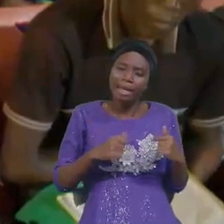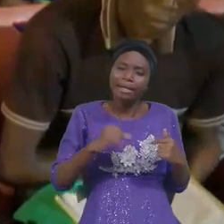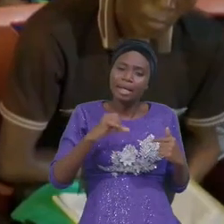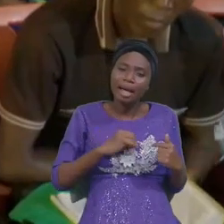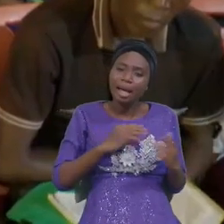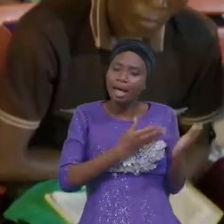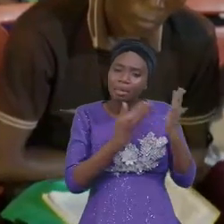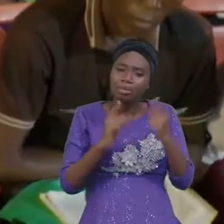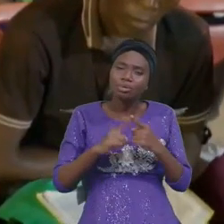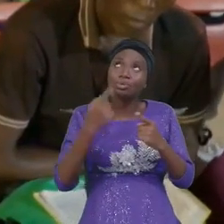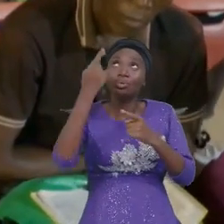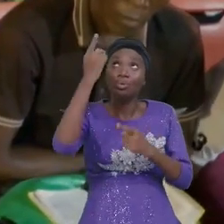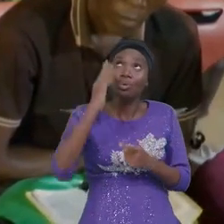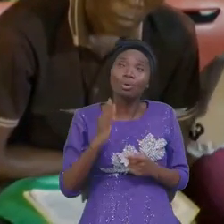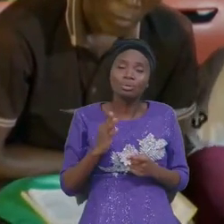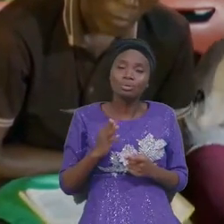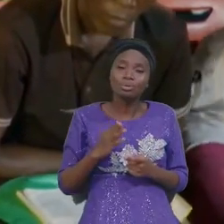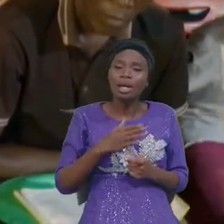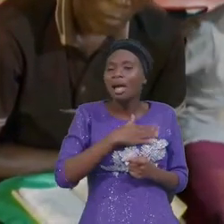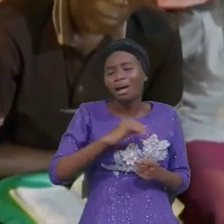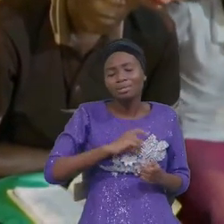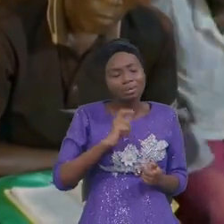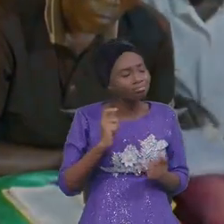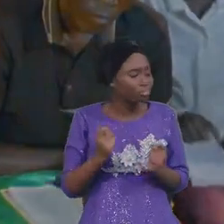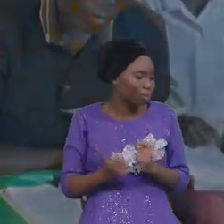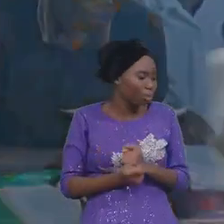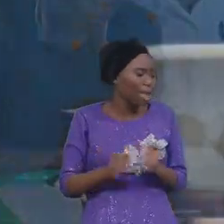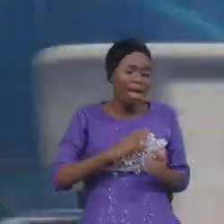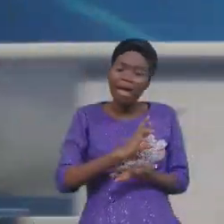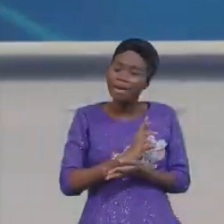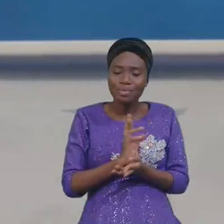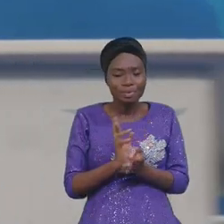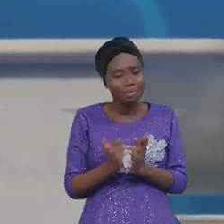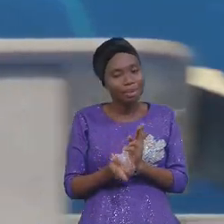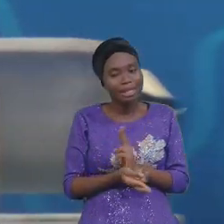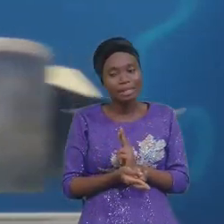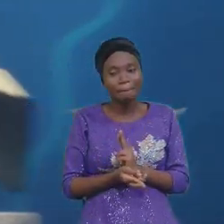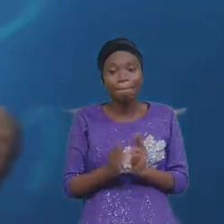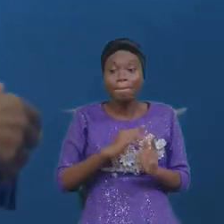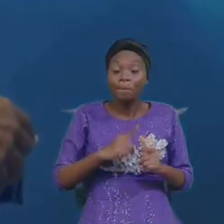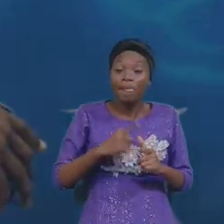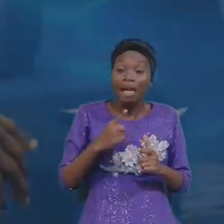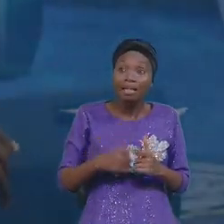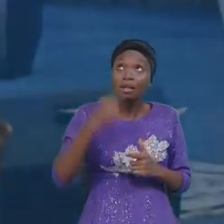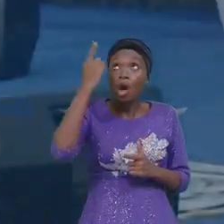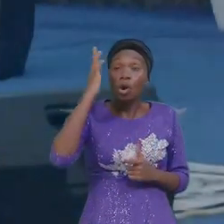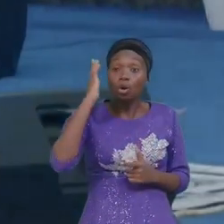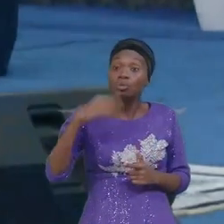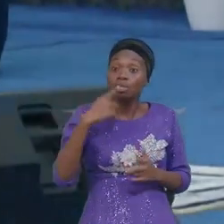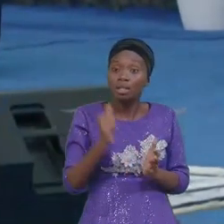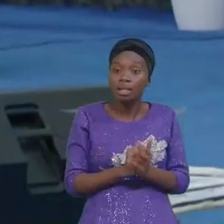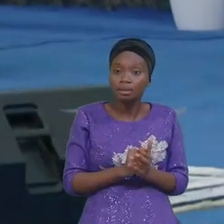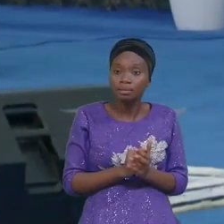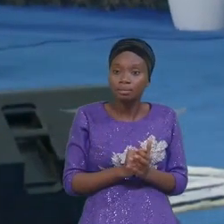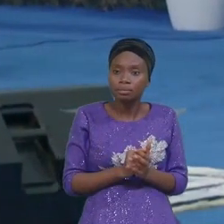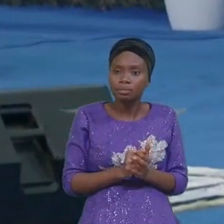Almighty God and Christ, and I turn and I repent. And then God will say, he'll not say,